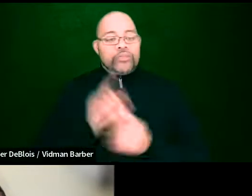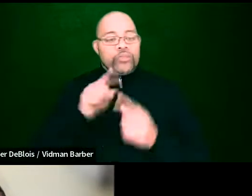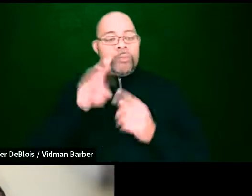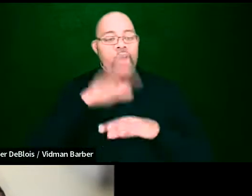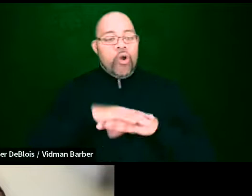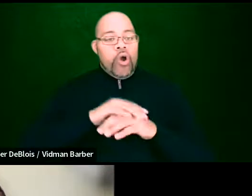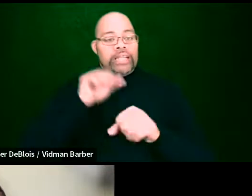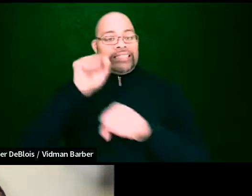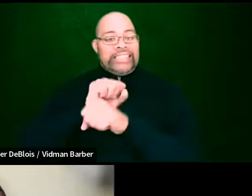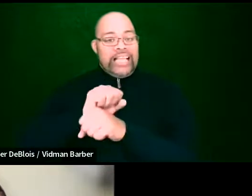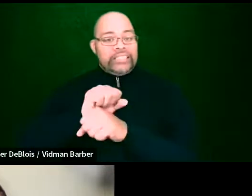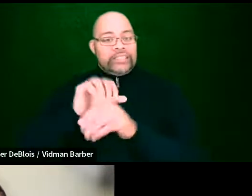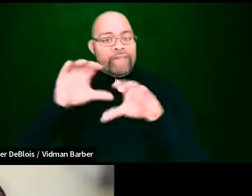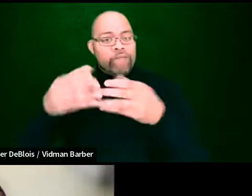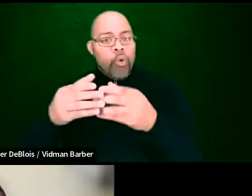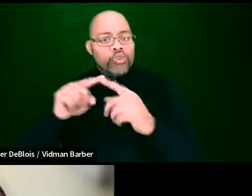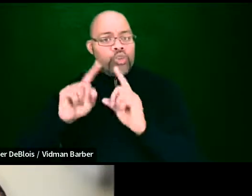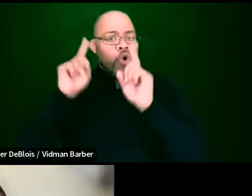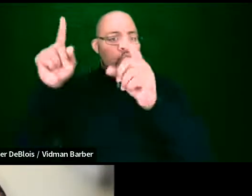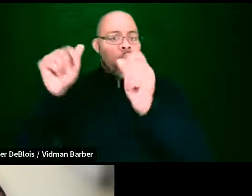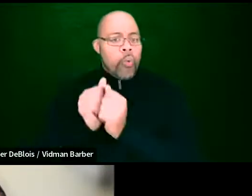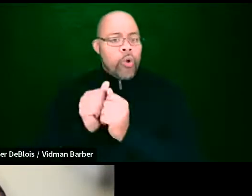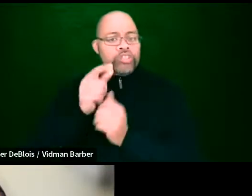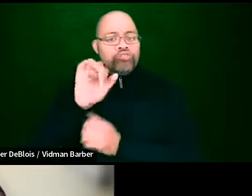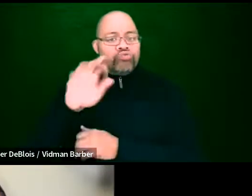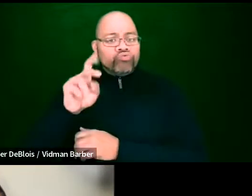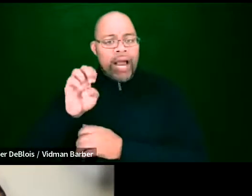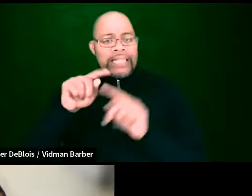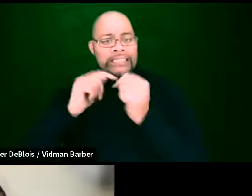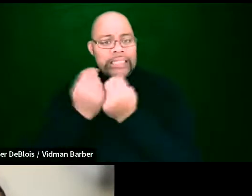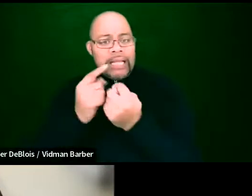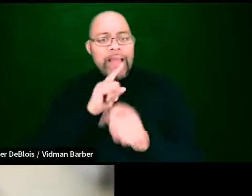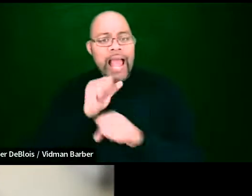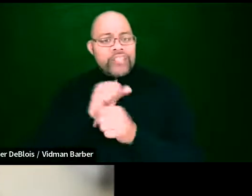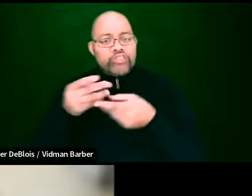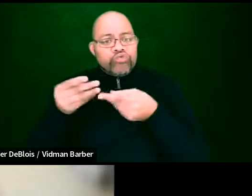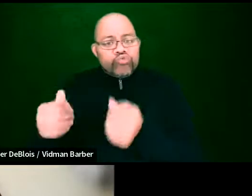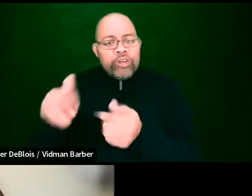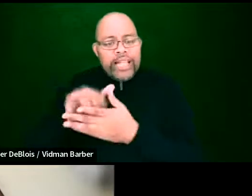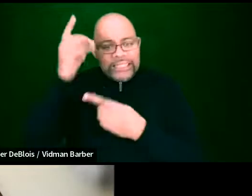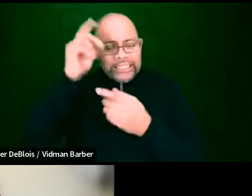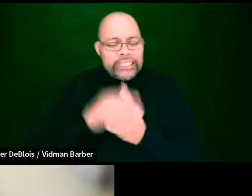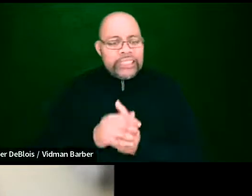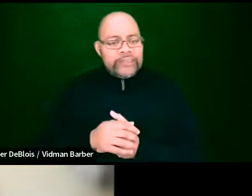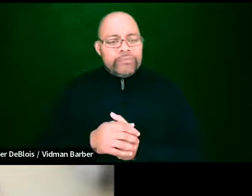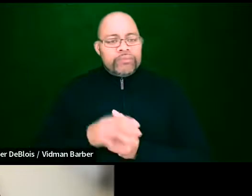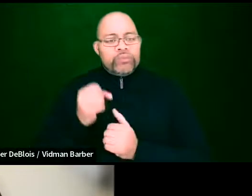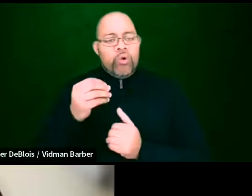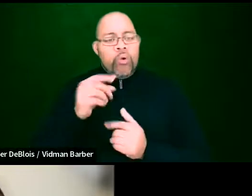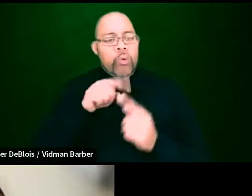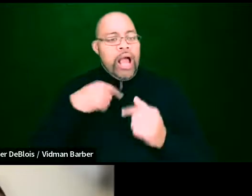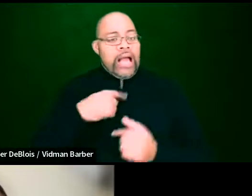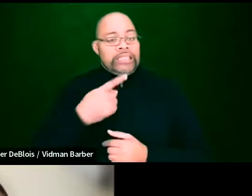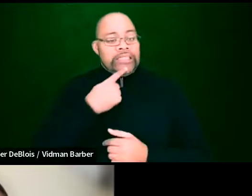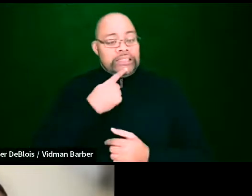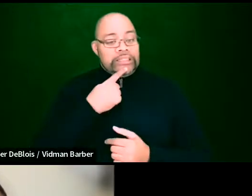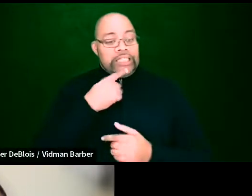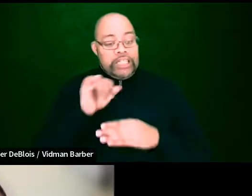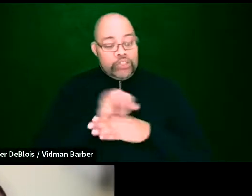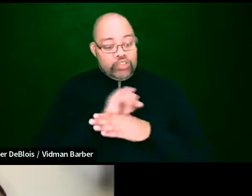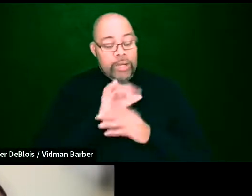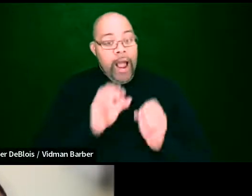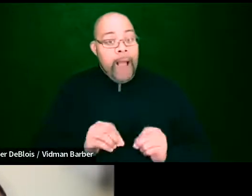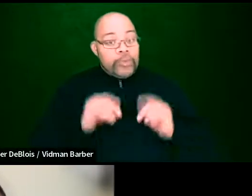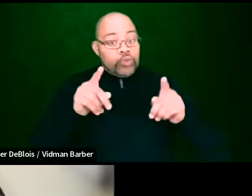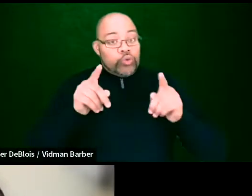the task force to go out with the strike team and actually treating these disease corals. So when I say internship